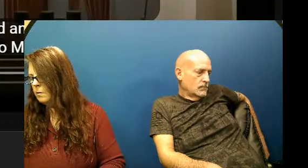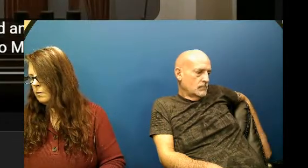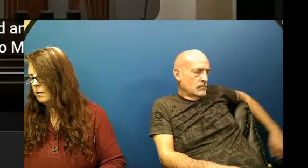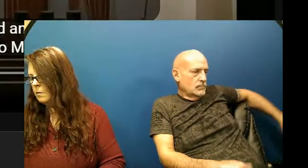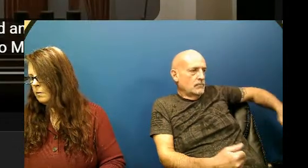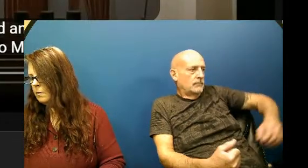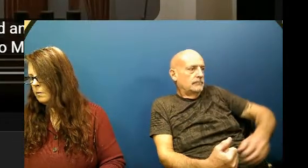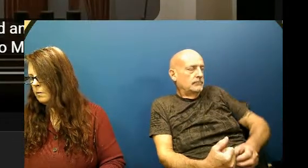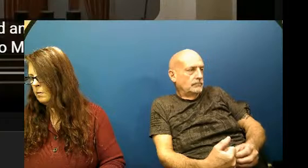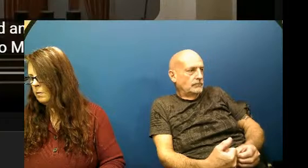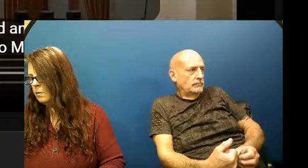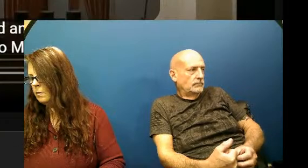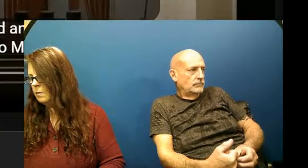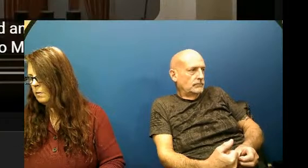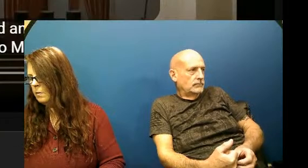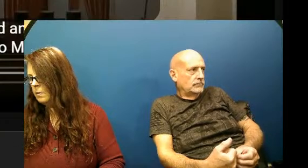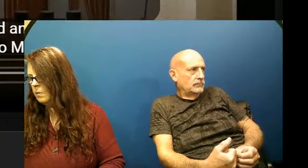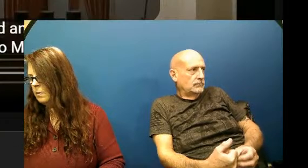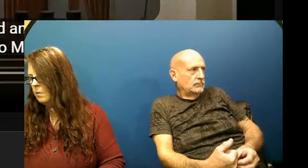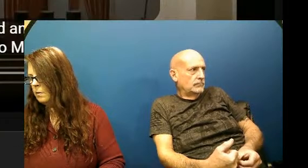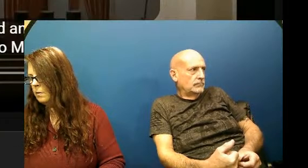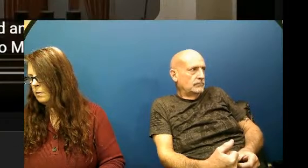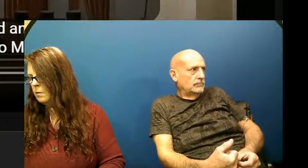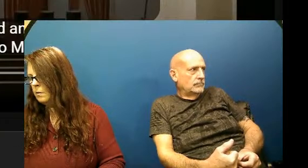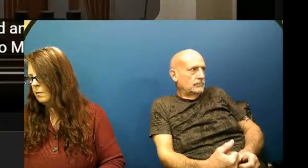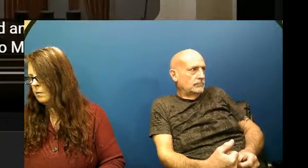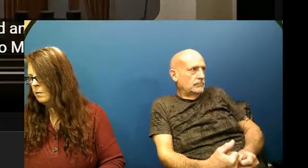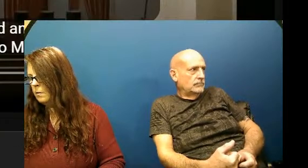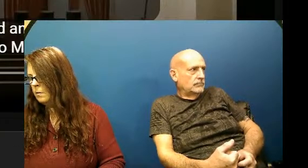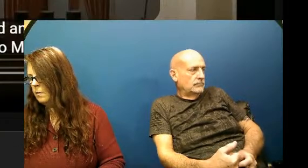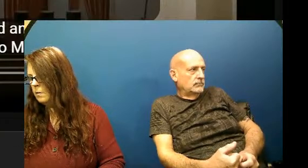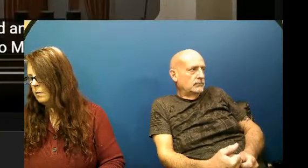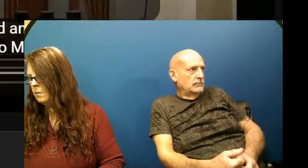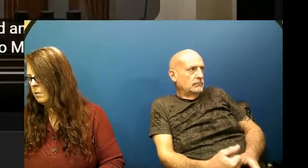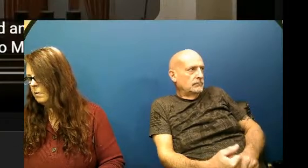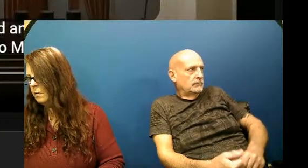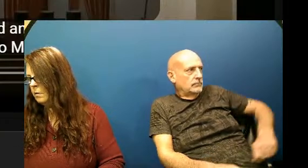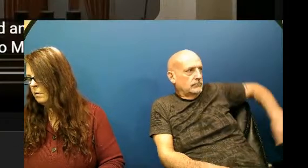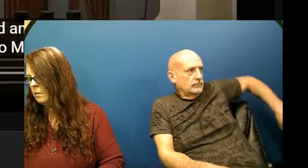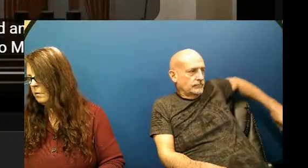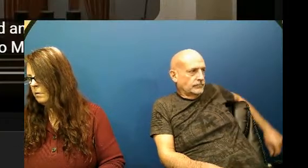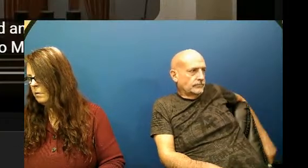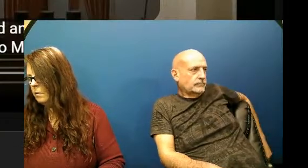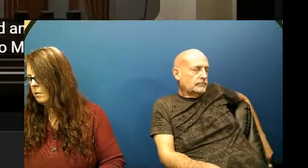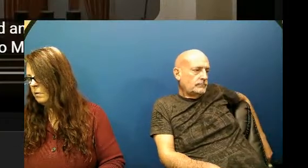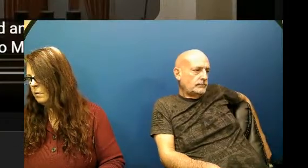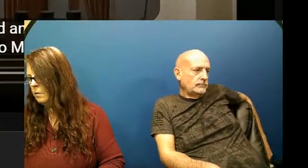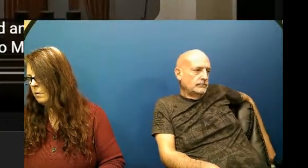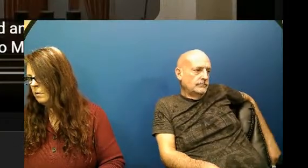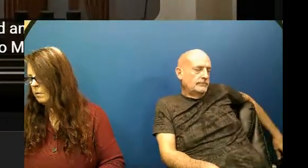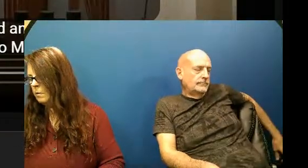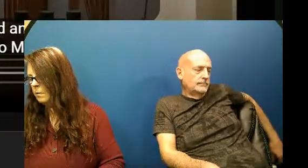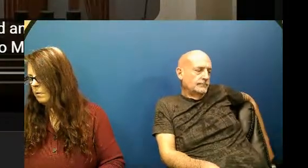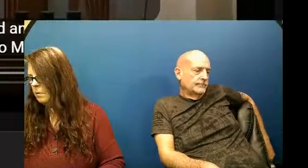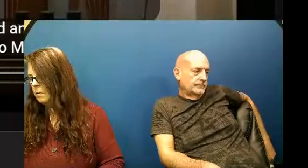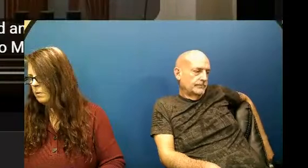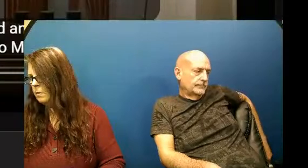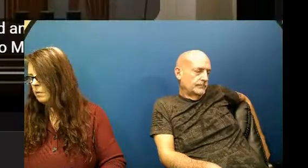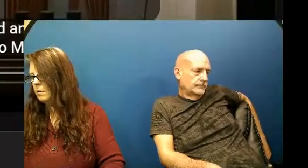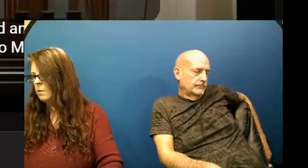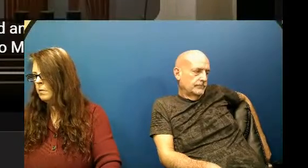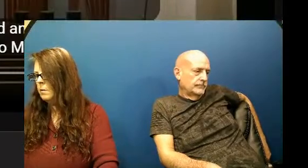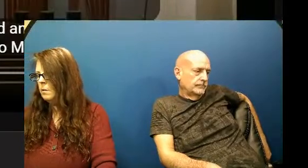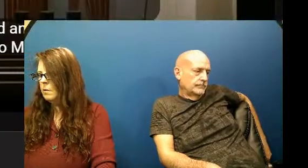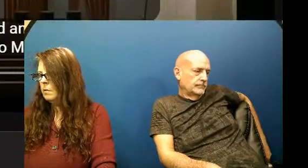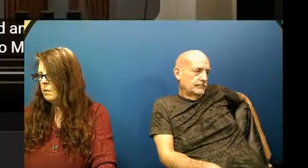the absolute need Congress has for licensing in a world of scarce resources. And so that's the very small carve out that even in Turner, the court